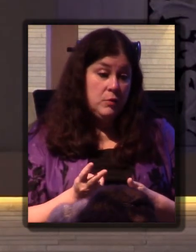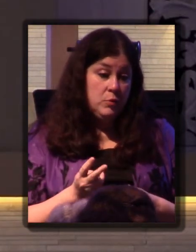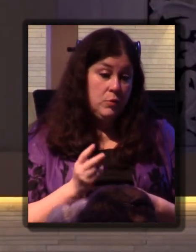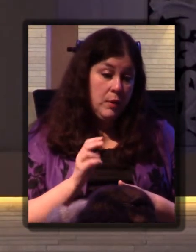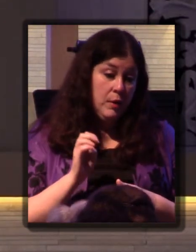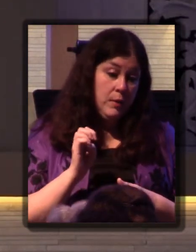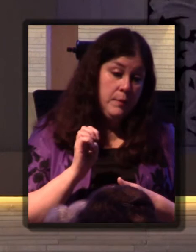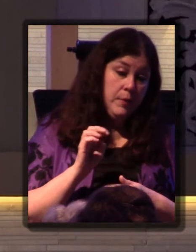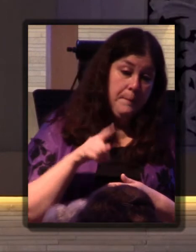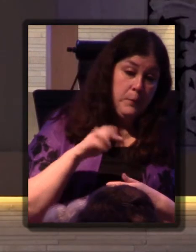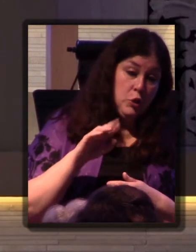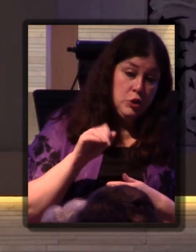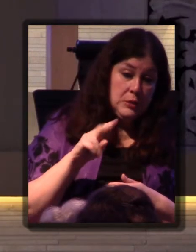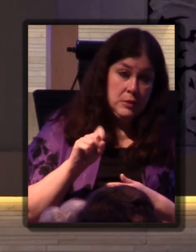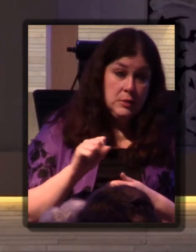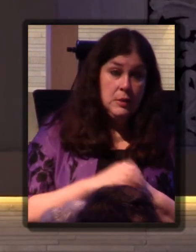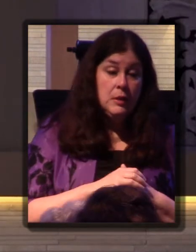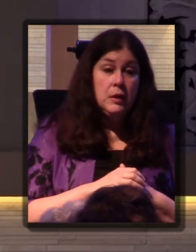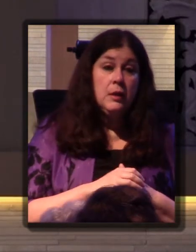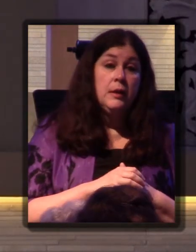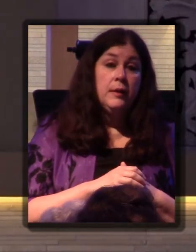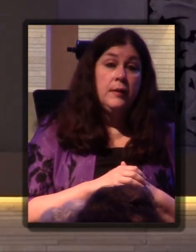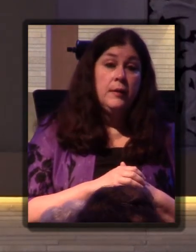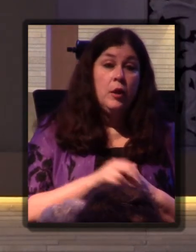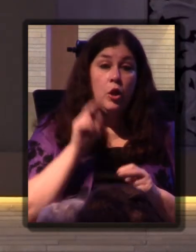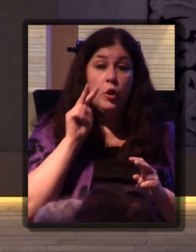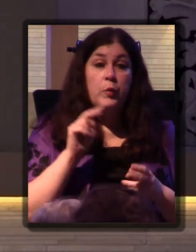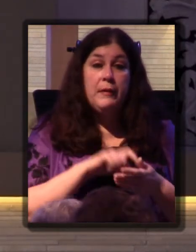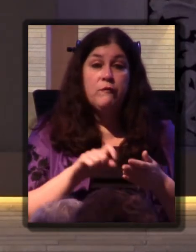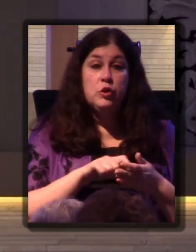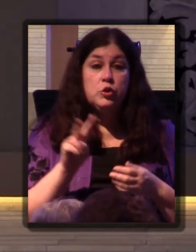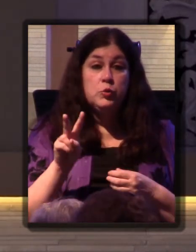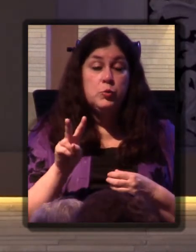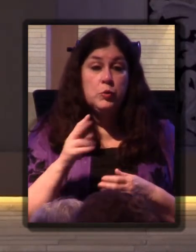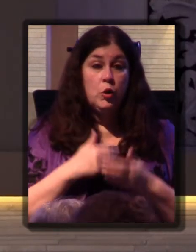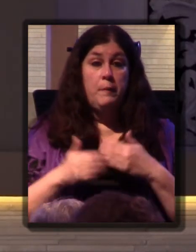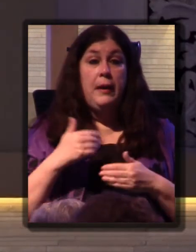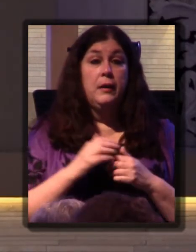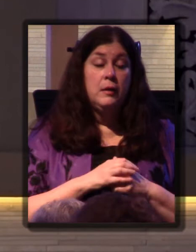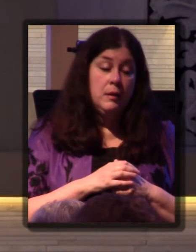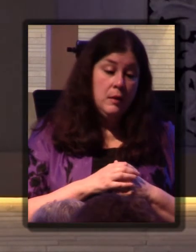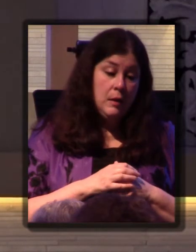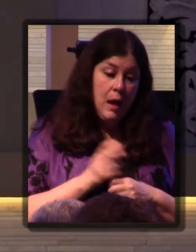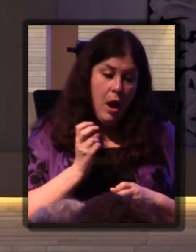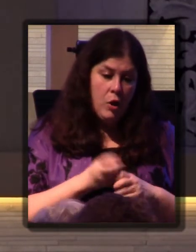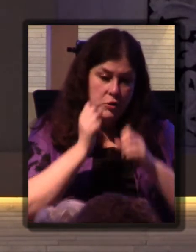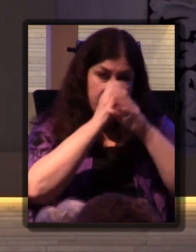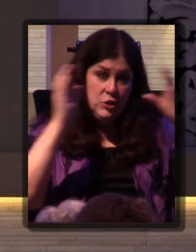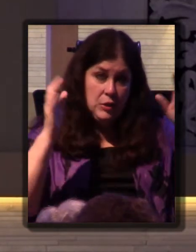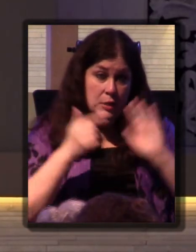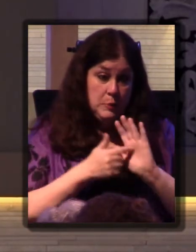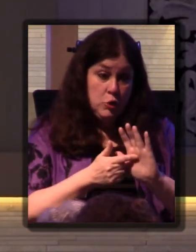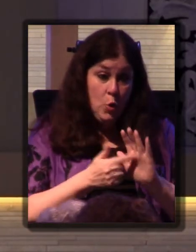of course, to the Medo-Persians, and Media is mentioned here in our text. Look with me at verse 2. We're going to jump back. He says, "A